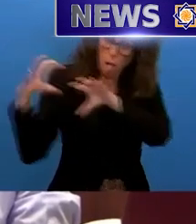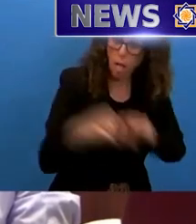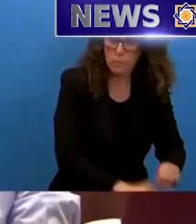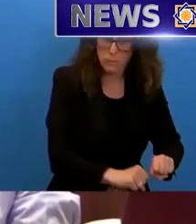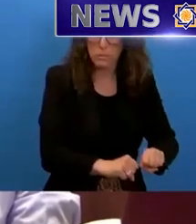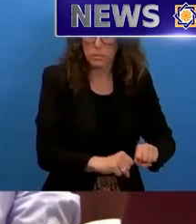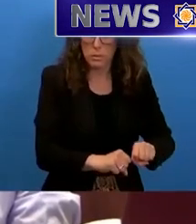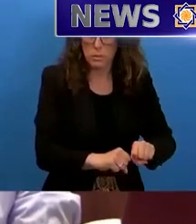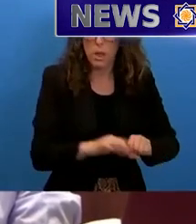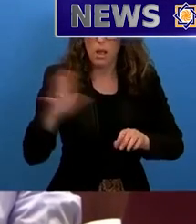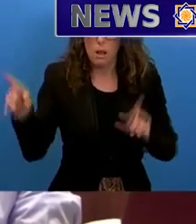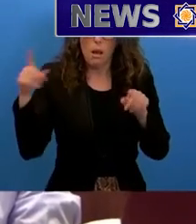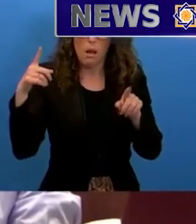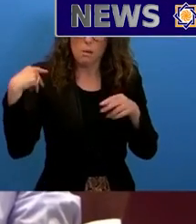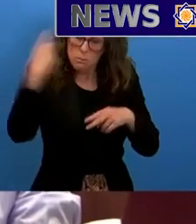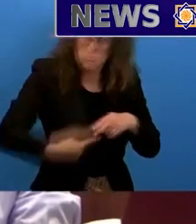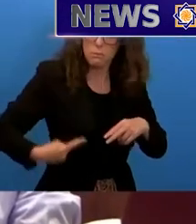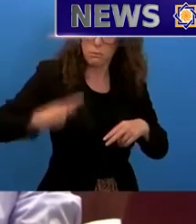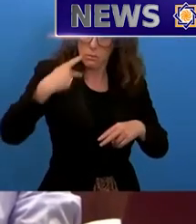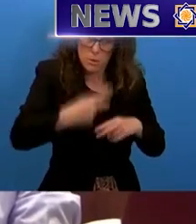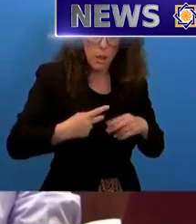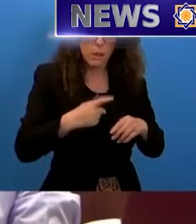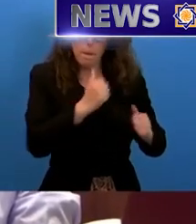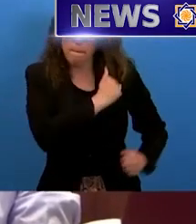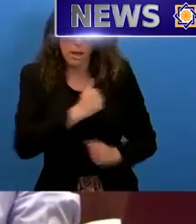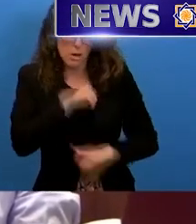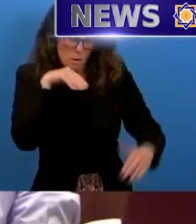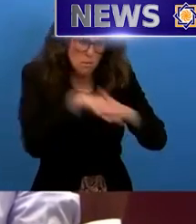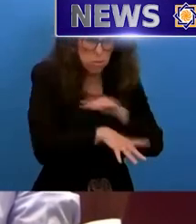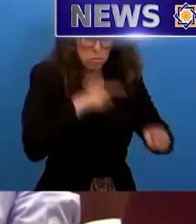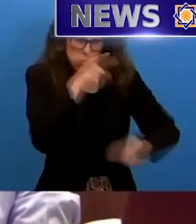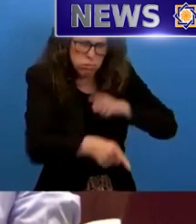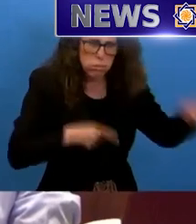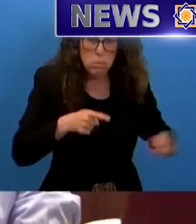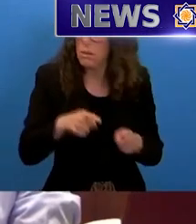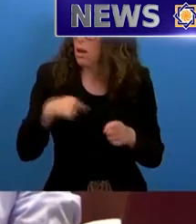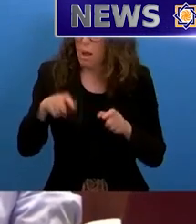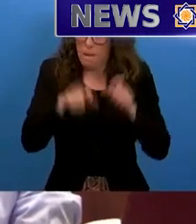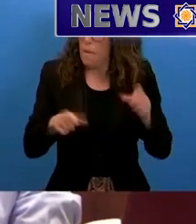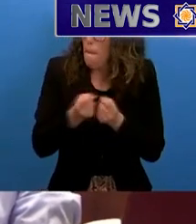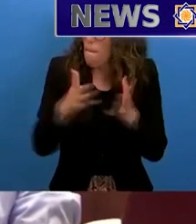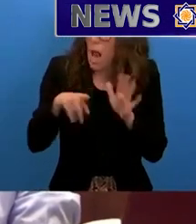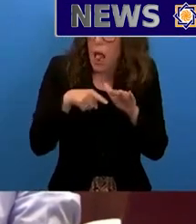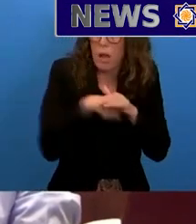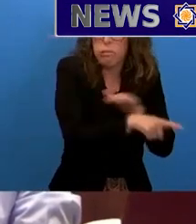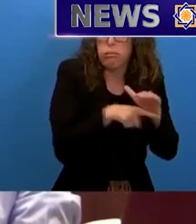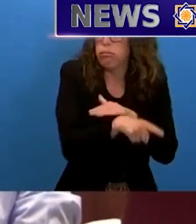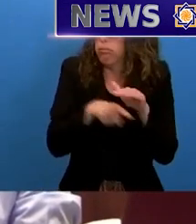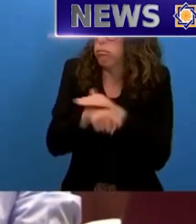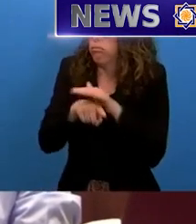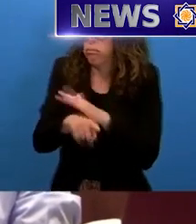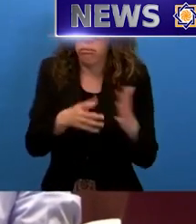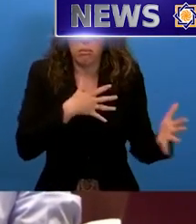the UN system is vital for general welfare. When the denial of their existence, the denial of the existence of their language, discrimination,